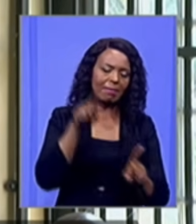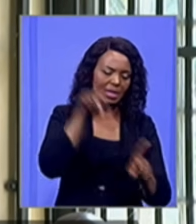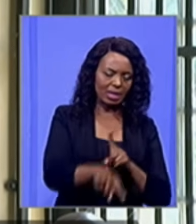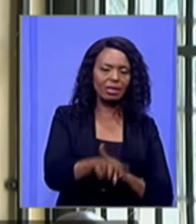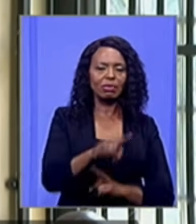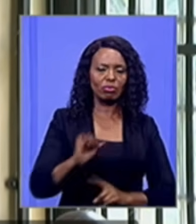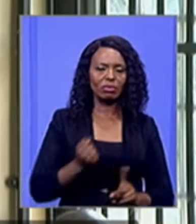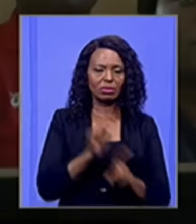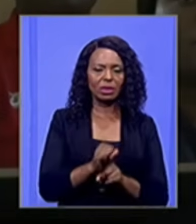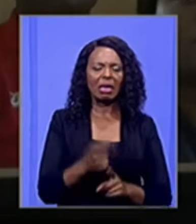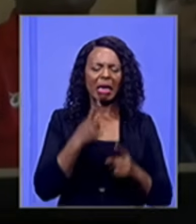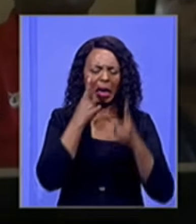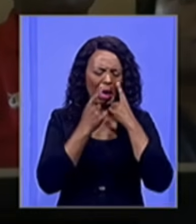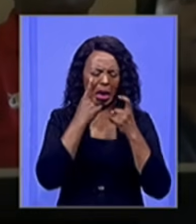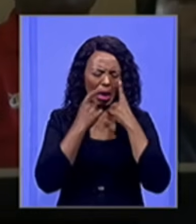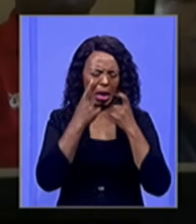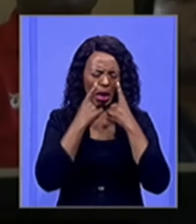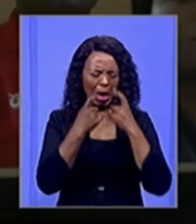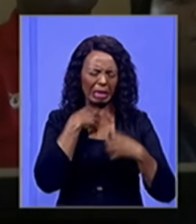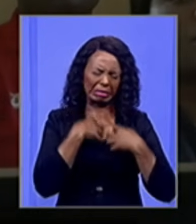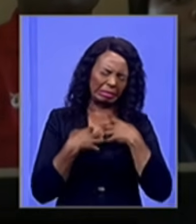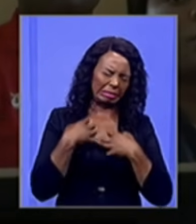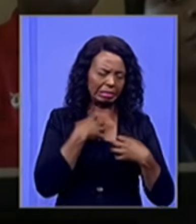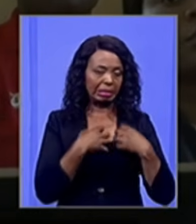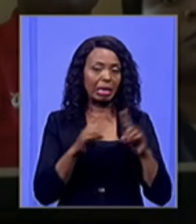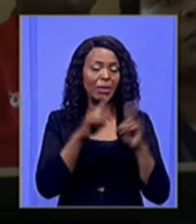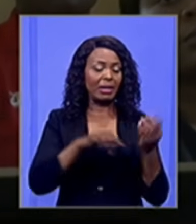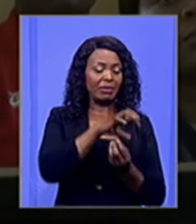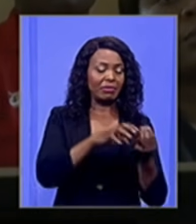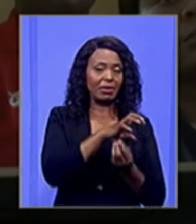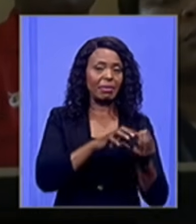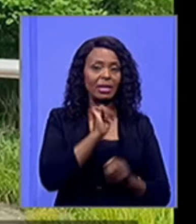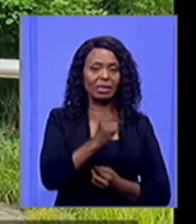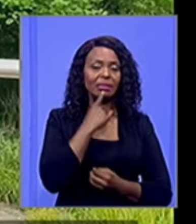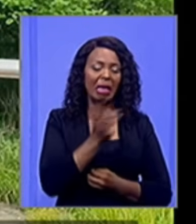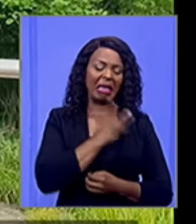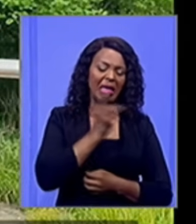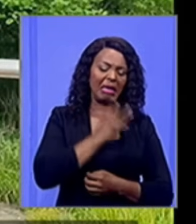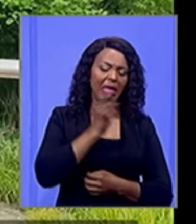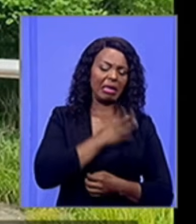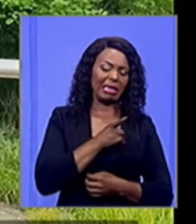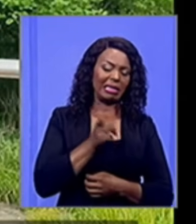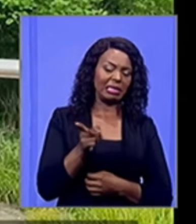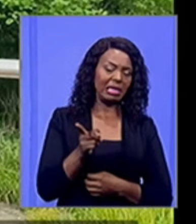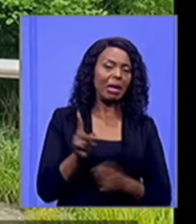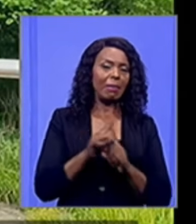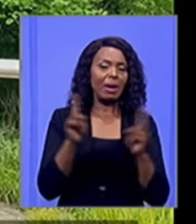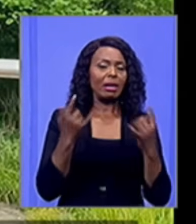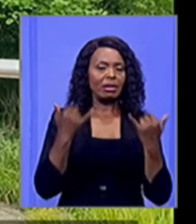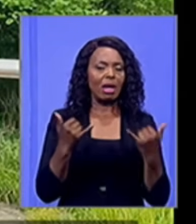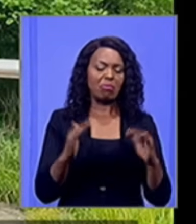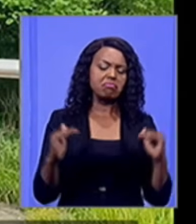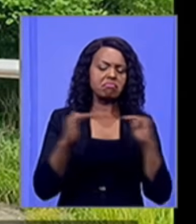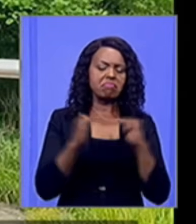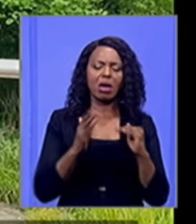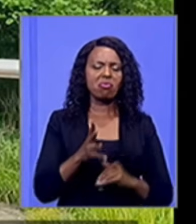amile maikutlo. Le ha o le jwalo lelapa le tshiamong le re le phela ka tshabo empa ho feta tsohle le batla hore